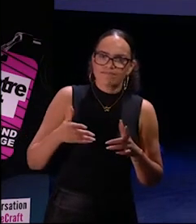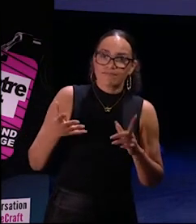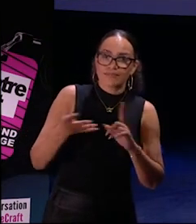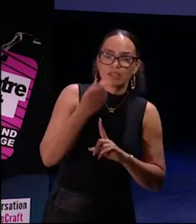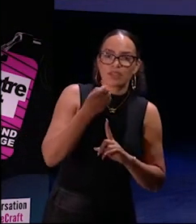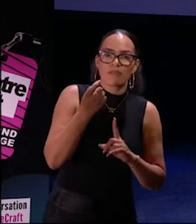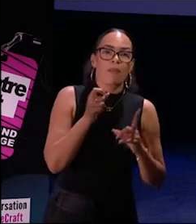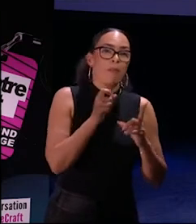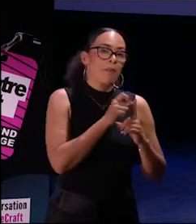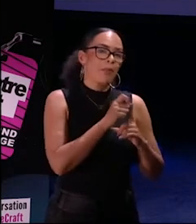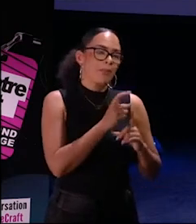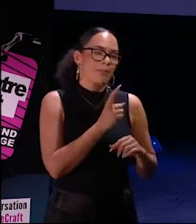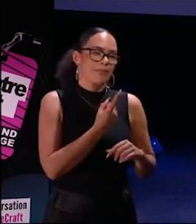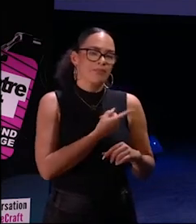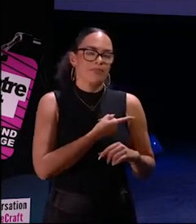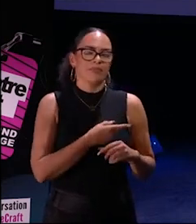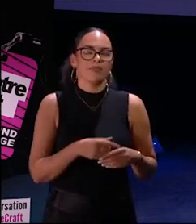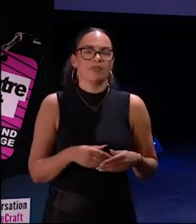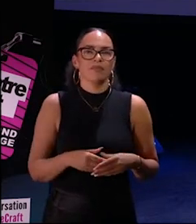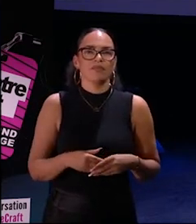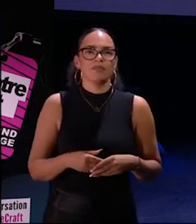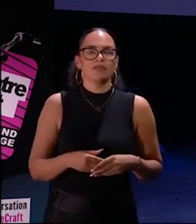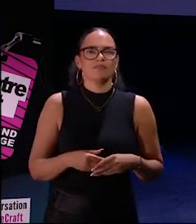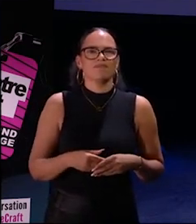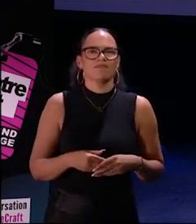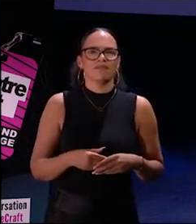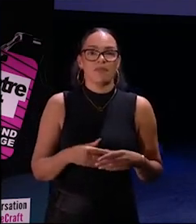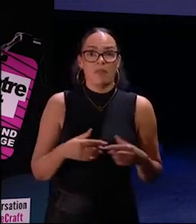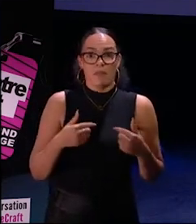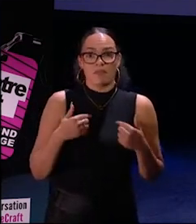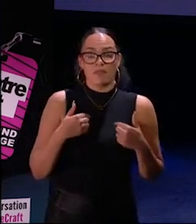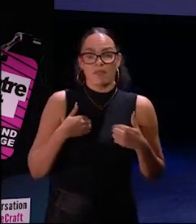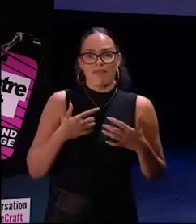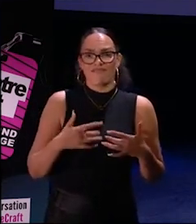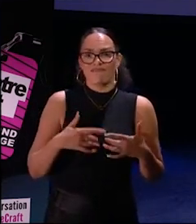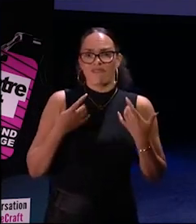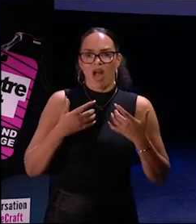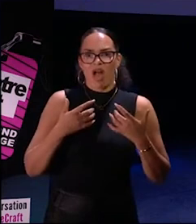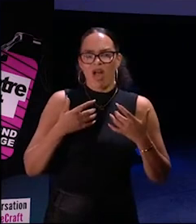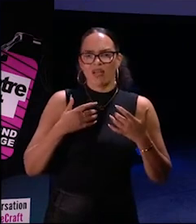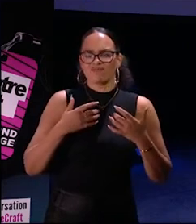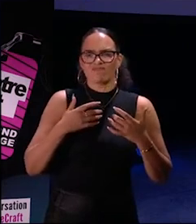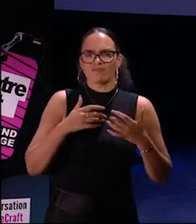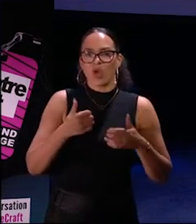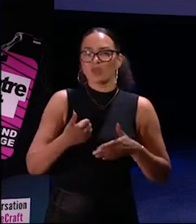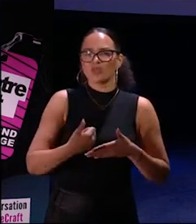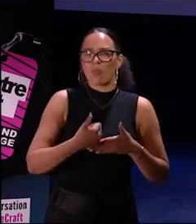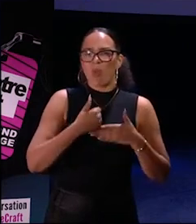go with you first? I think it wasn't only the lack of support. I think the thing that was